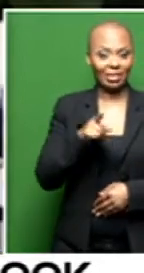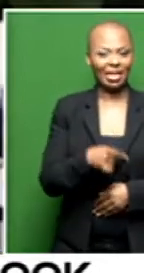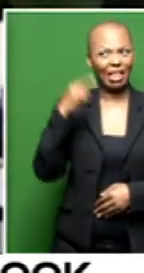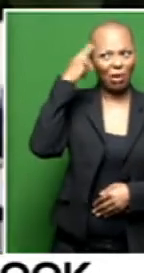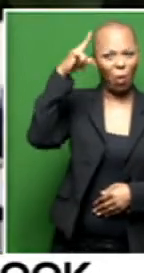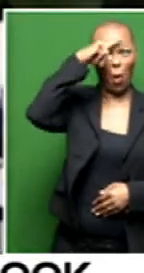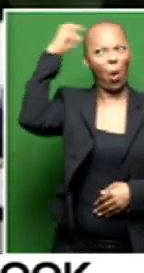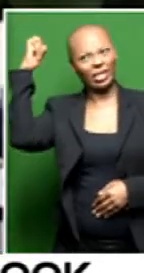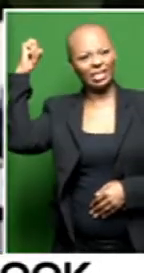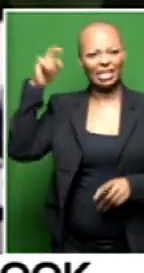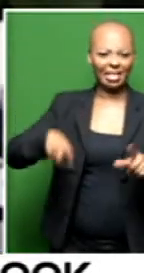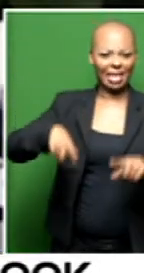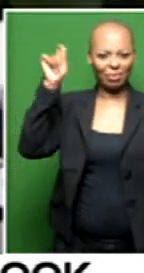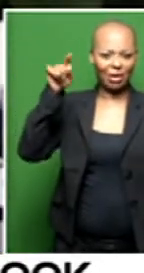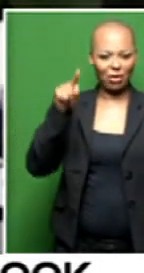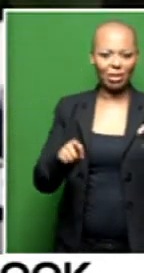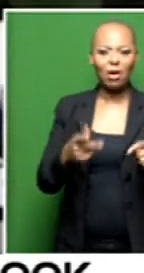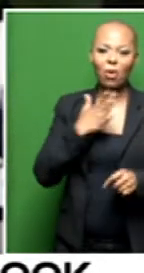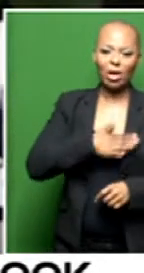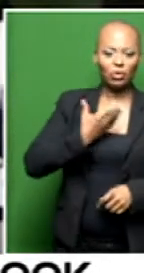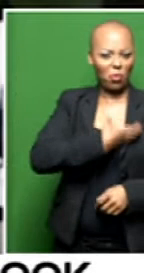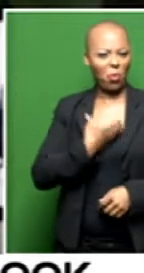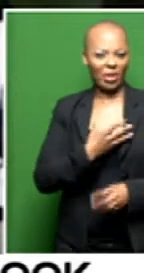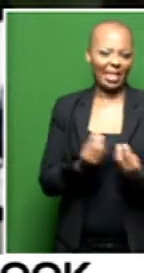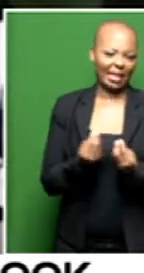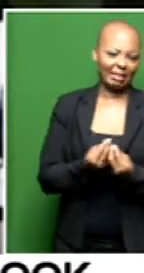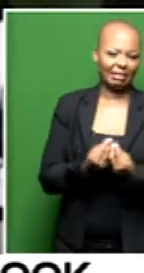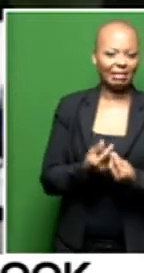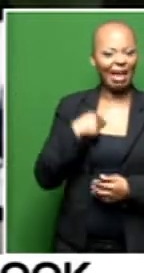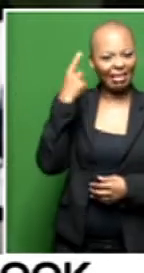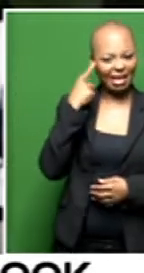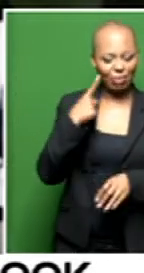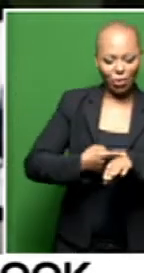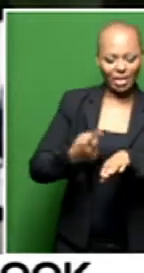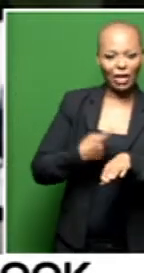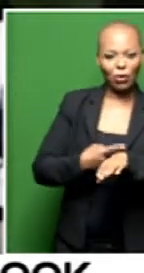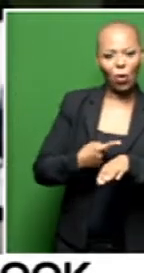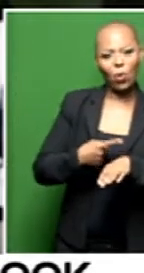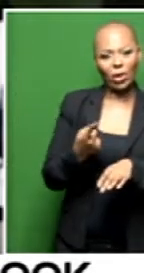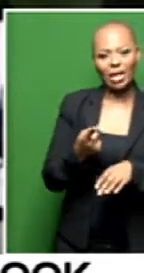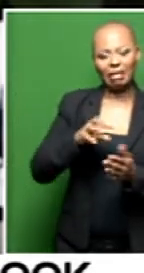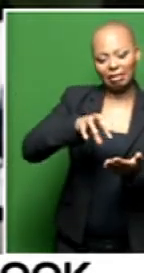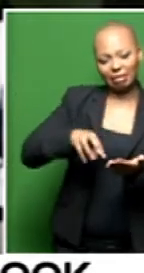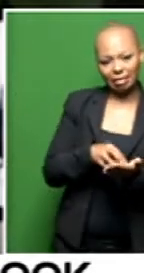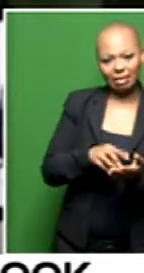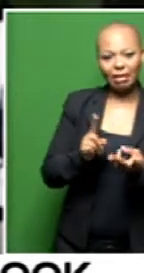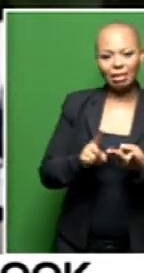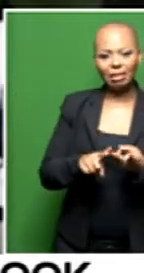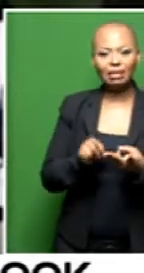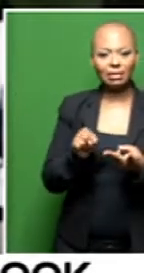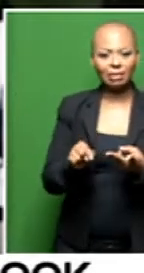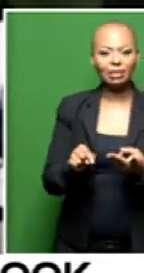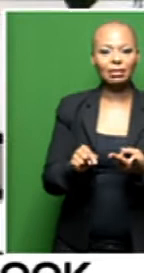hot in Cape Town. We're all lying by the pool, so it'll be cool, cold things. I think I'm gonna make a potato salad and a nice roast chicken. Simple. Yeah. Lazy